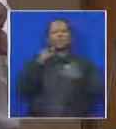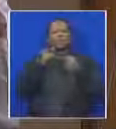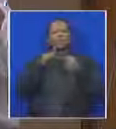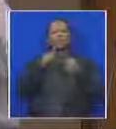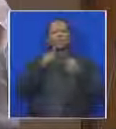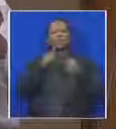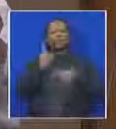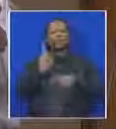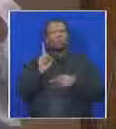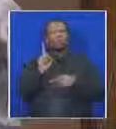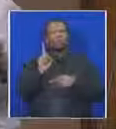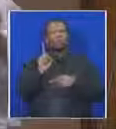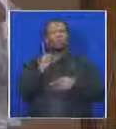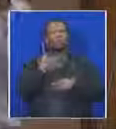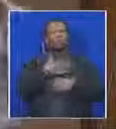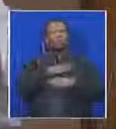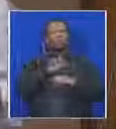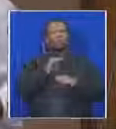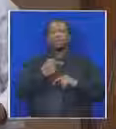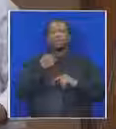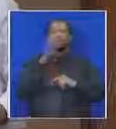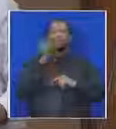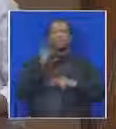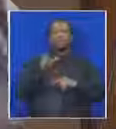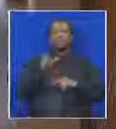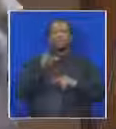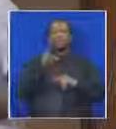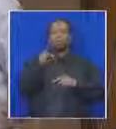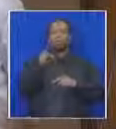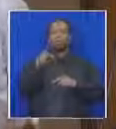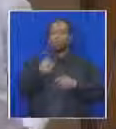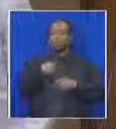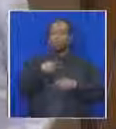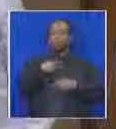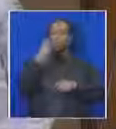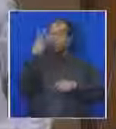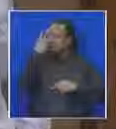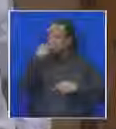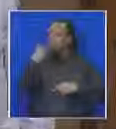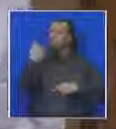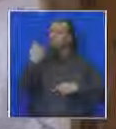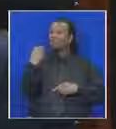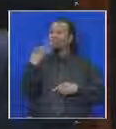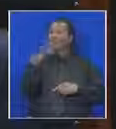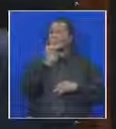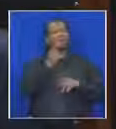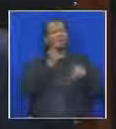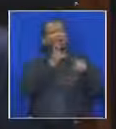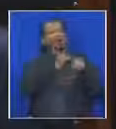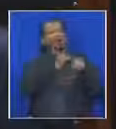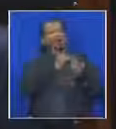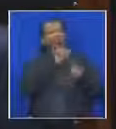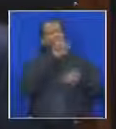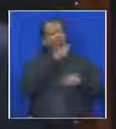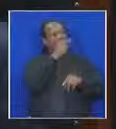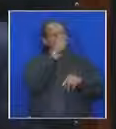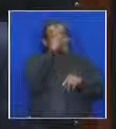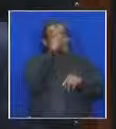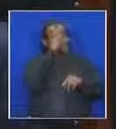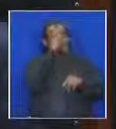My point of order is that I cannot be called a wolf by a Pantustan general. He must withdraw. That's not a point of order, honorable member. Go ahead, honorable member.